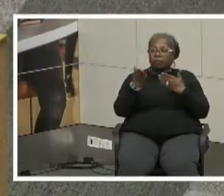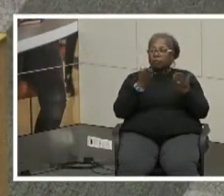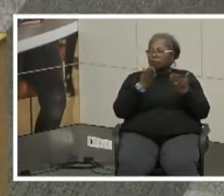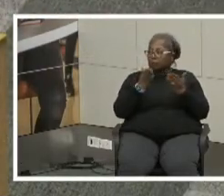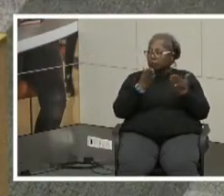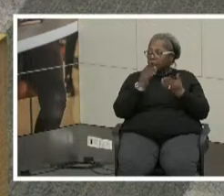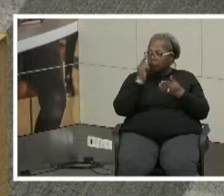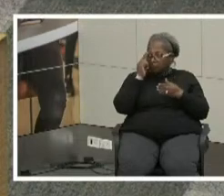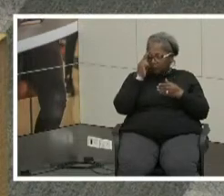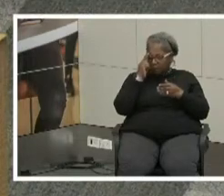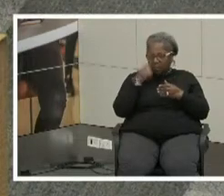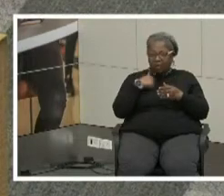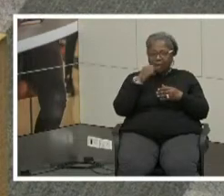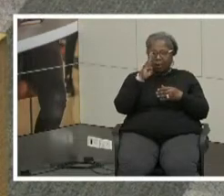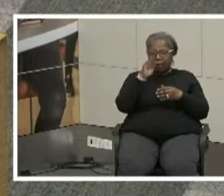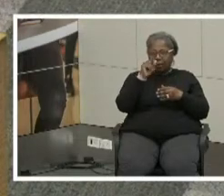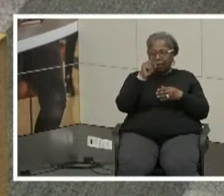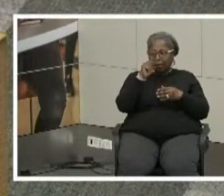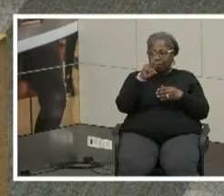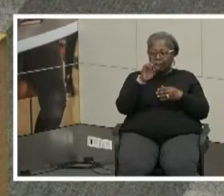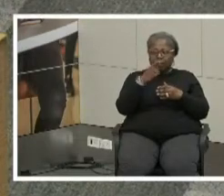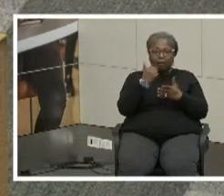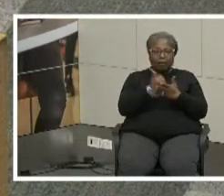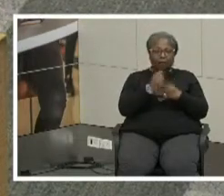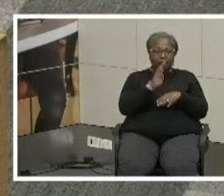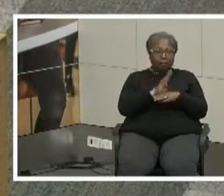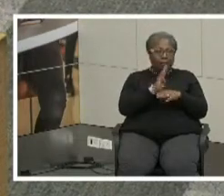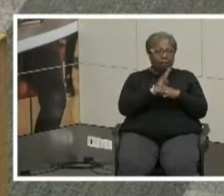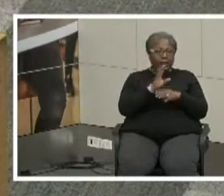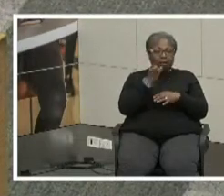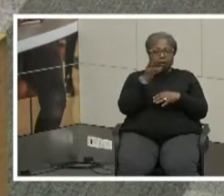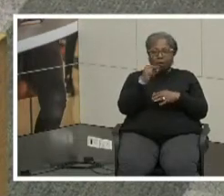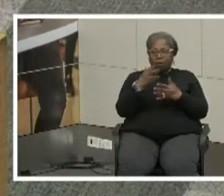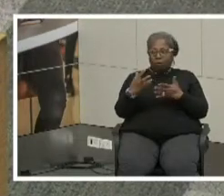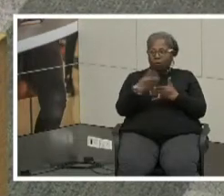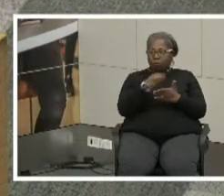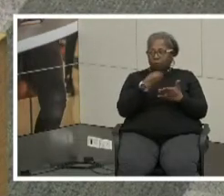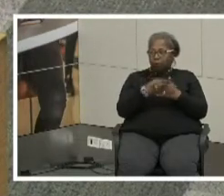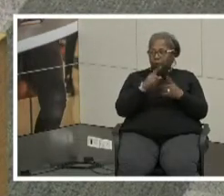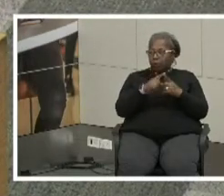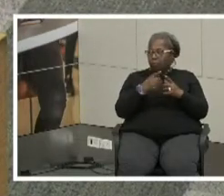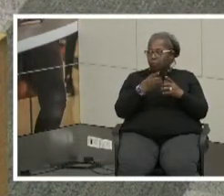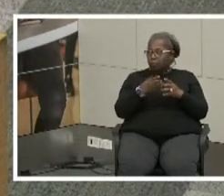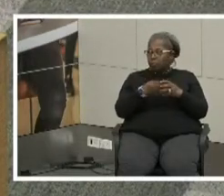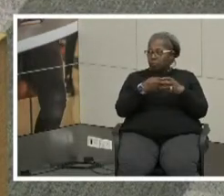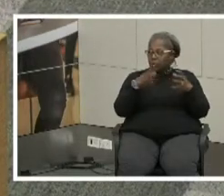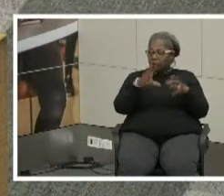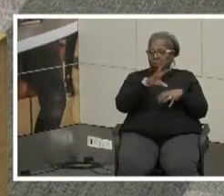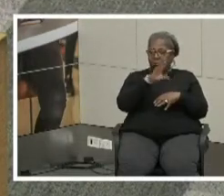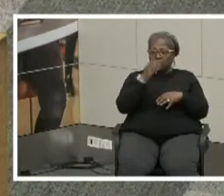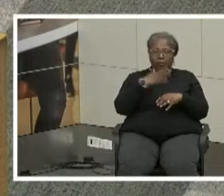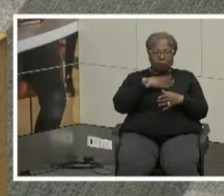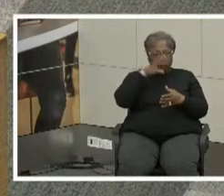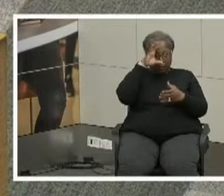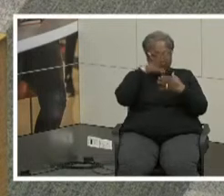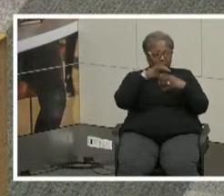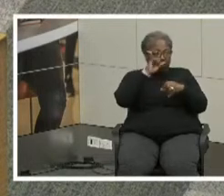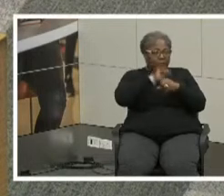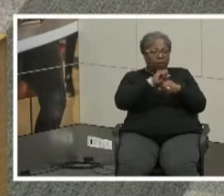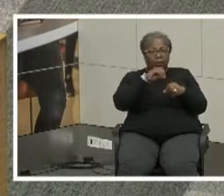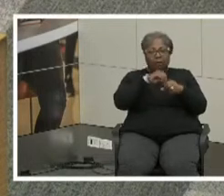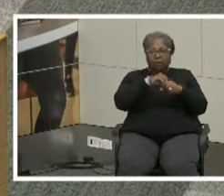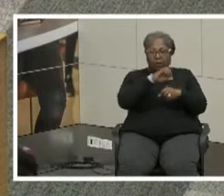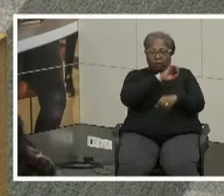service I'm a banker helping business owners raise money to grow their companies my husband works in